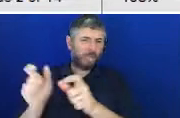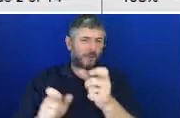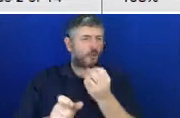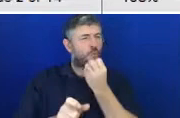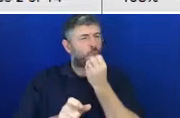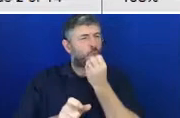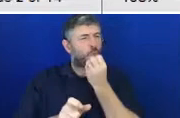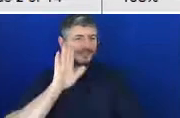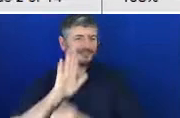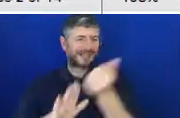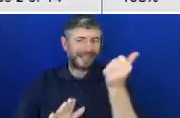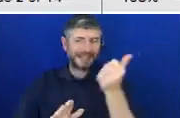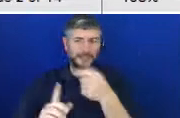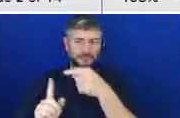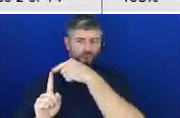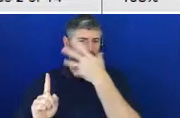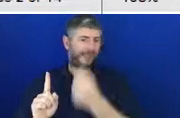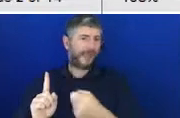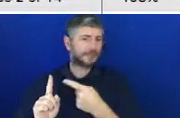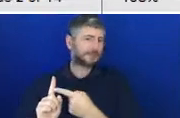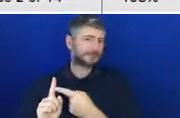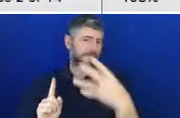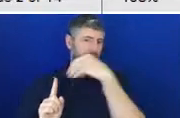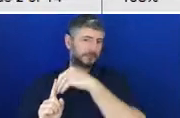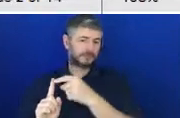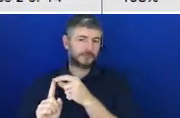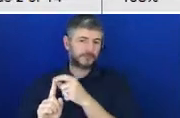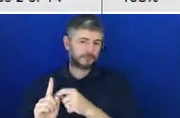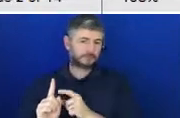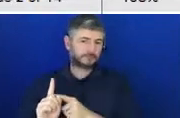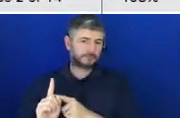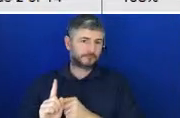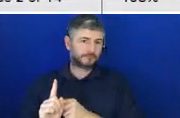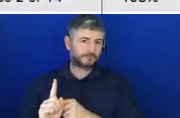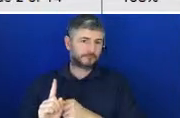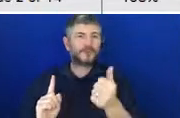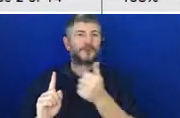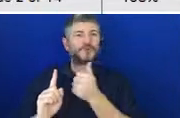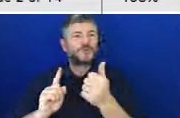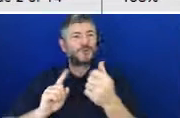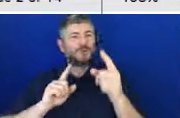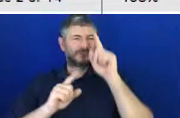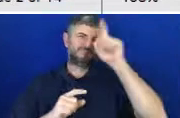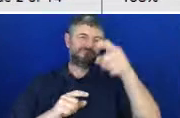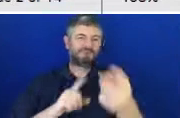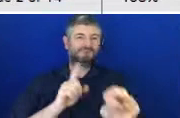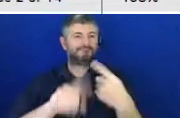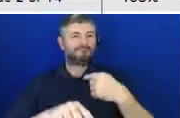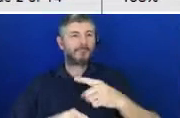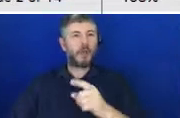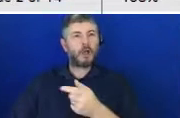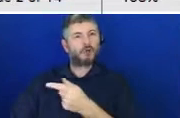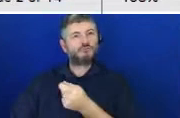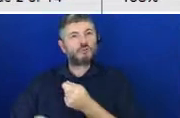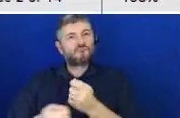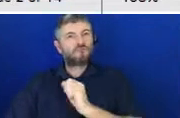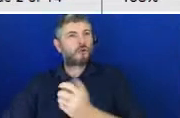skills and attributes that she has. So you usually get guesses like maybe she runs her own